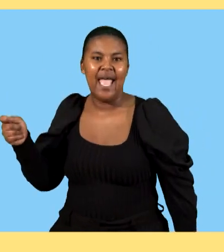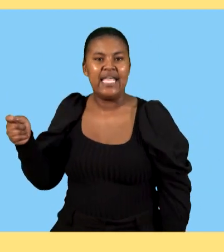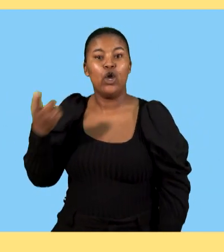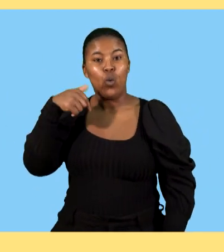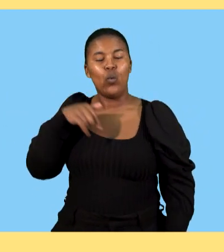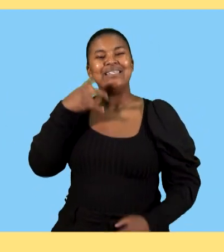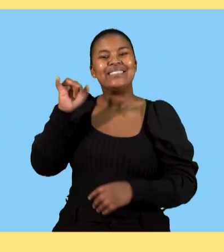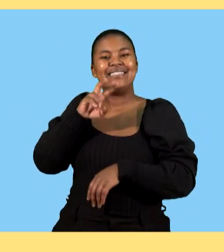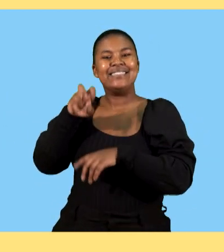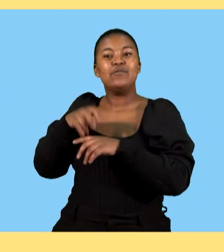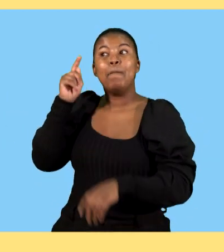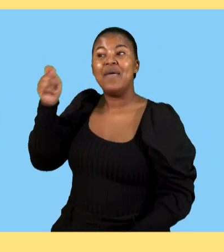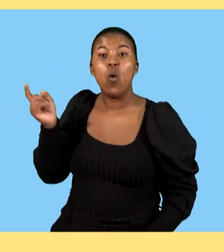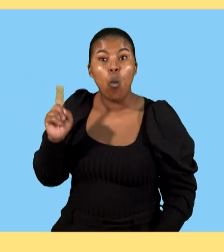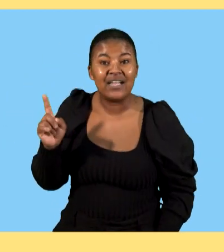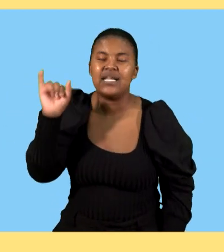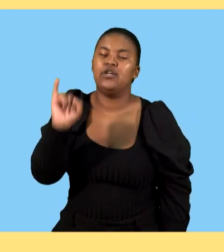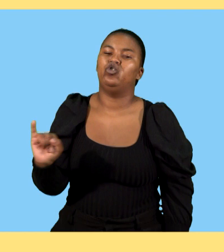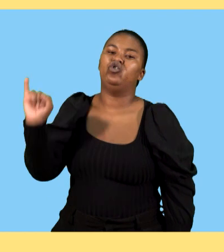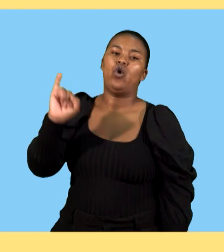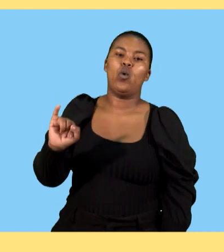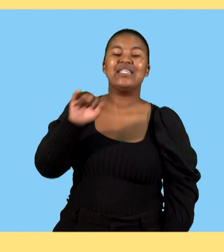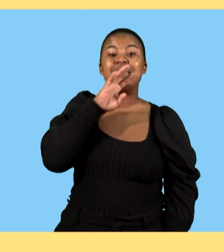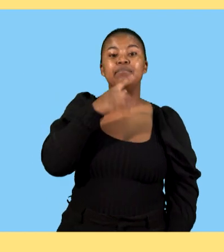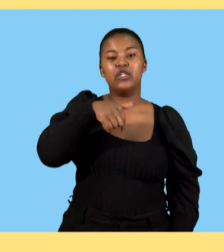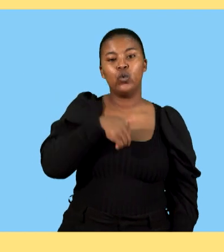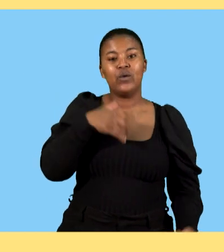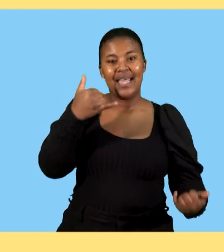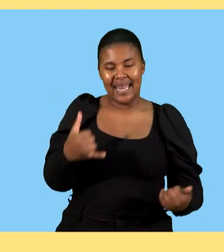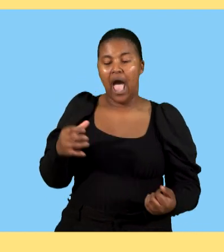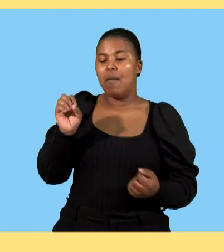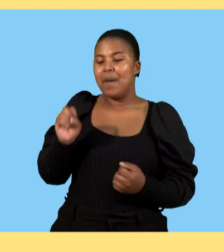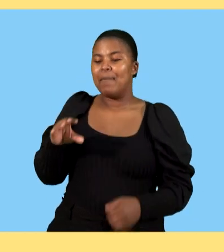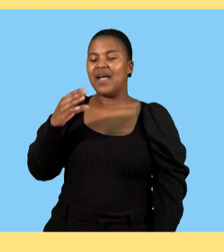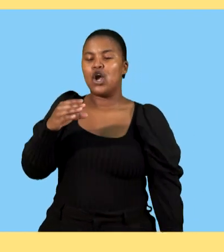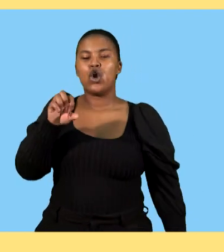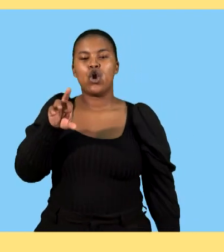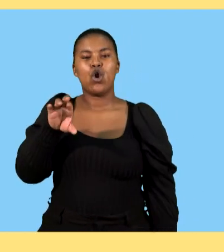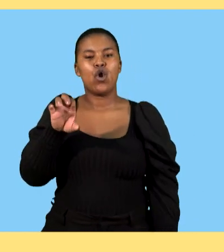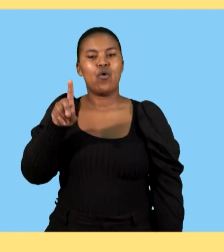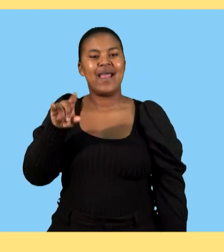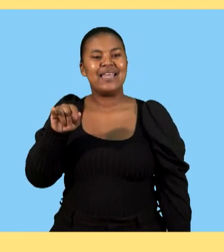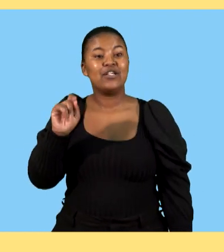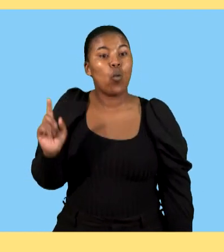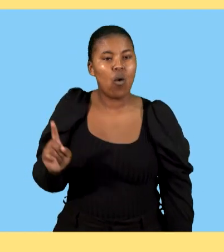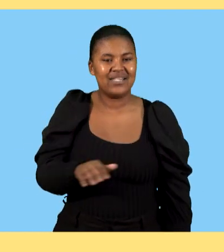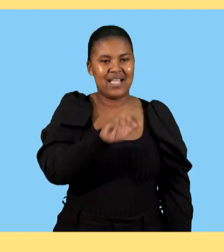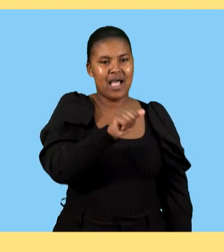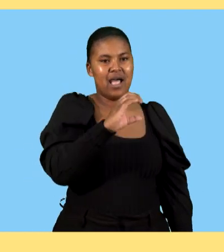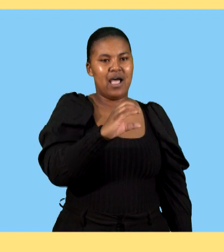for our insurance. So we come here, then we will credit accrued expense.